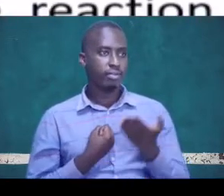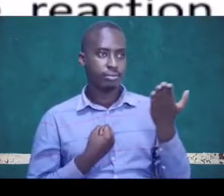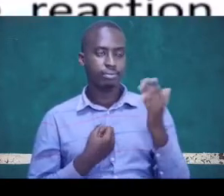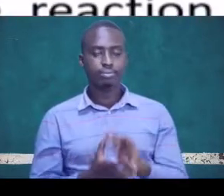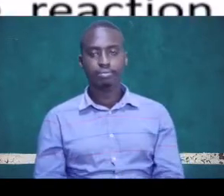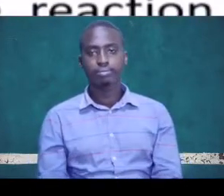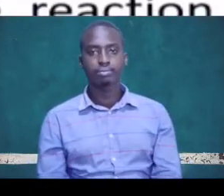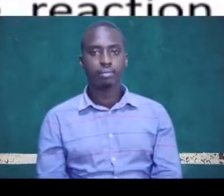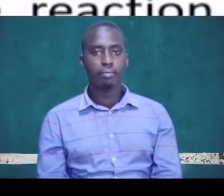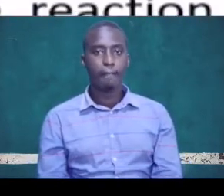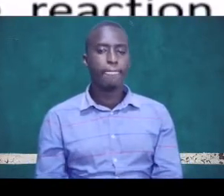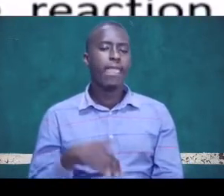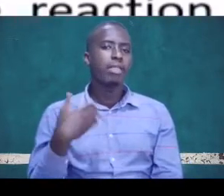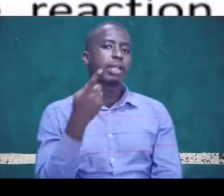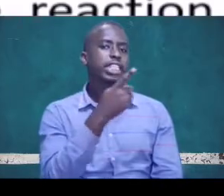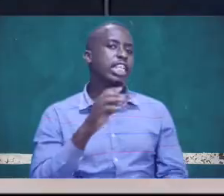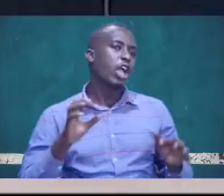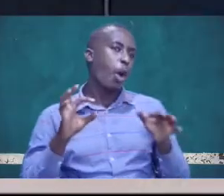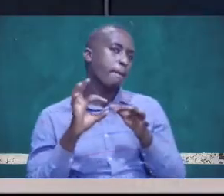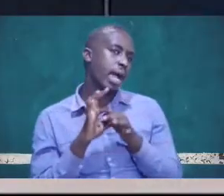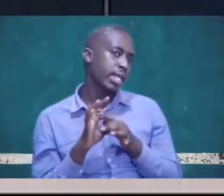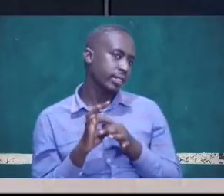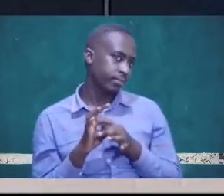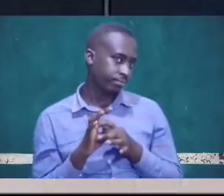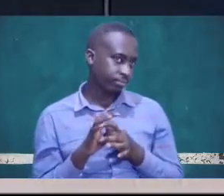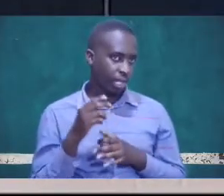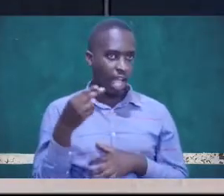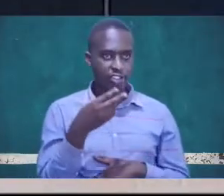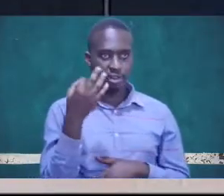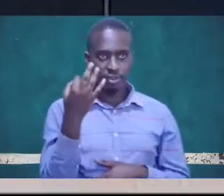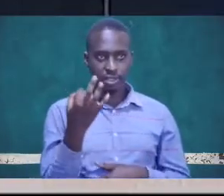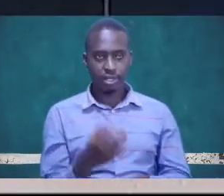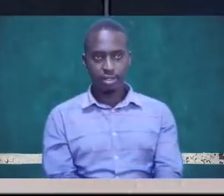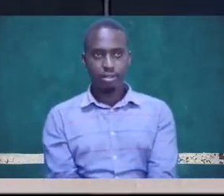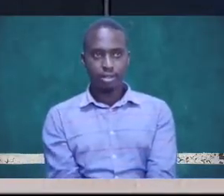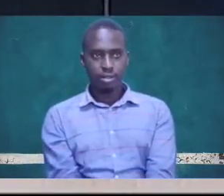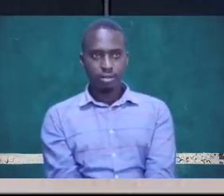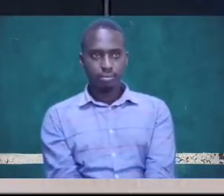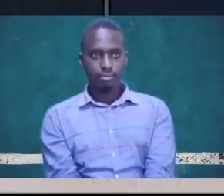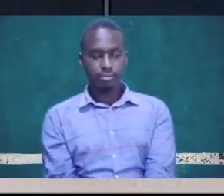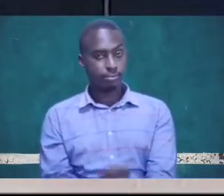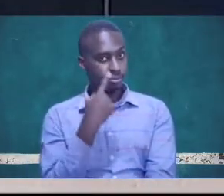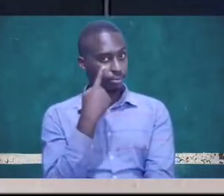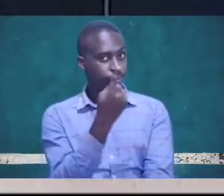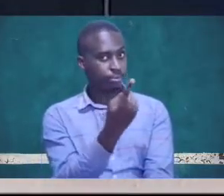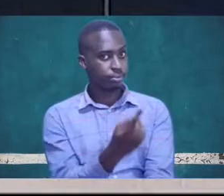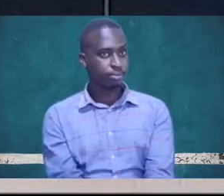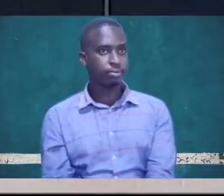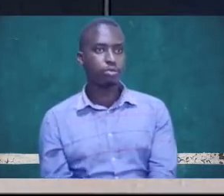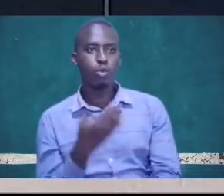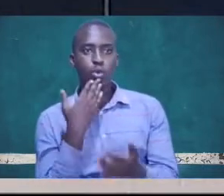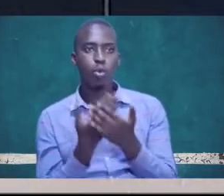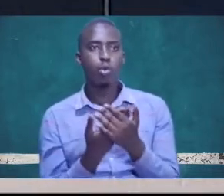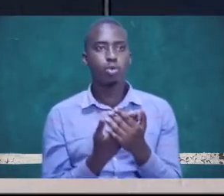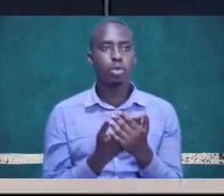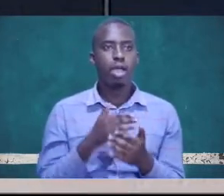this. And these ones combine or emerges with the hydrogen 3. Do you see this? Good.